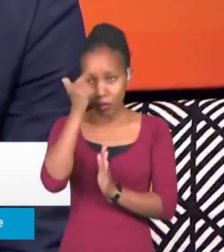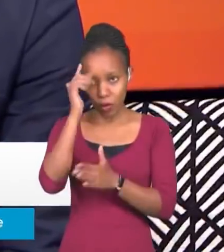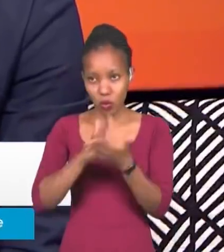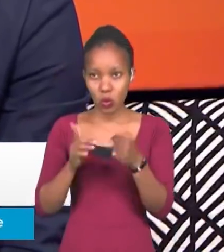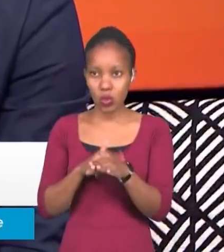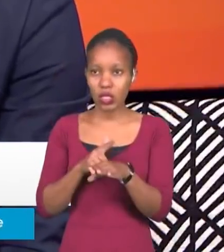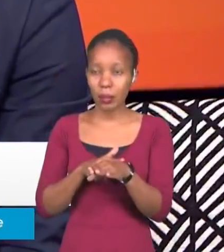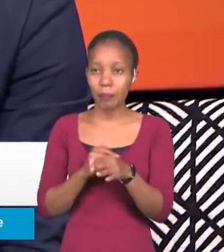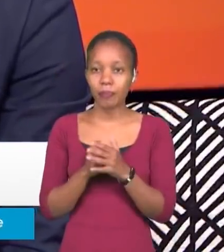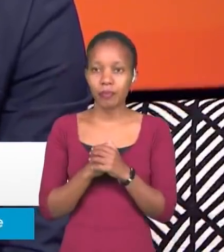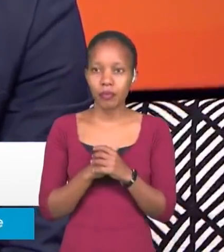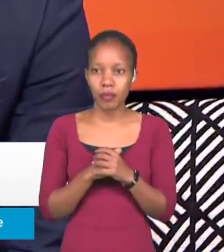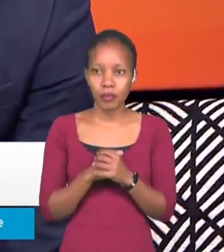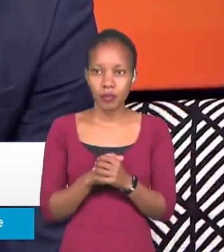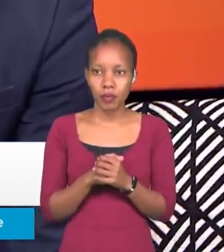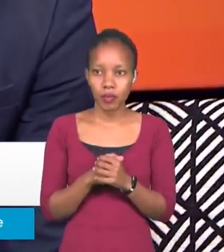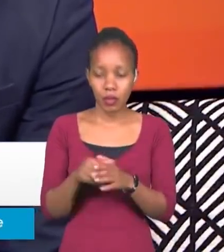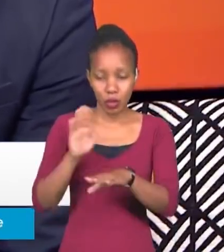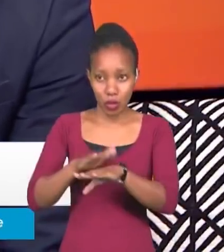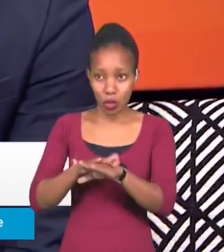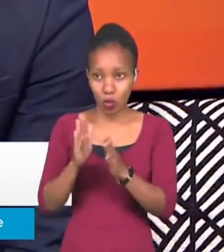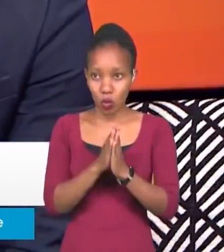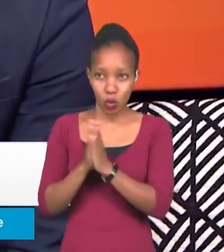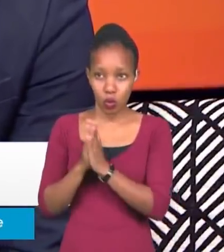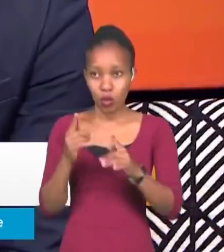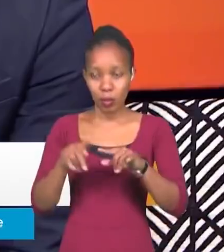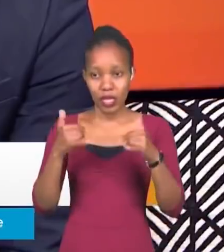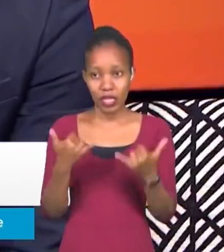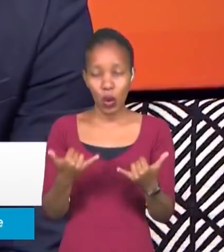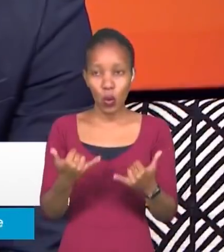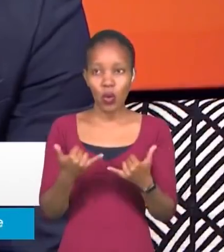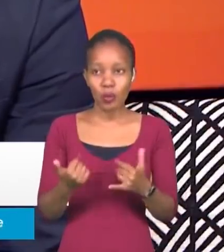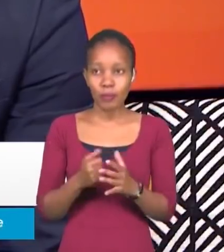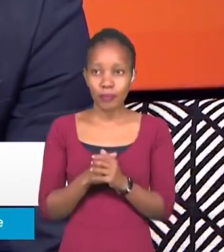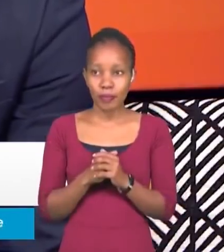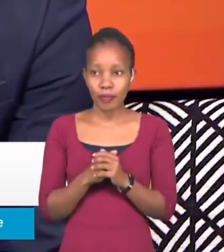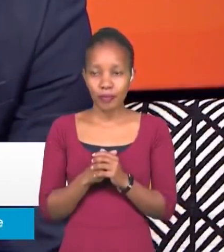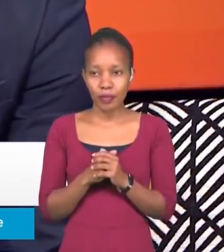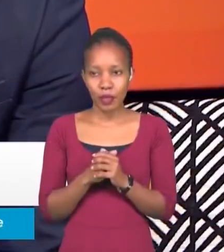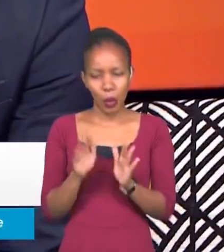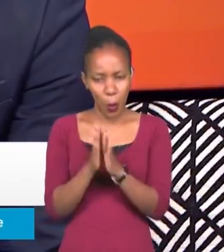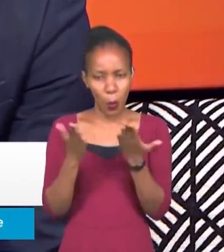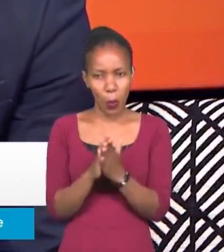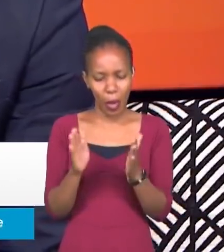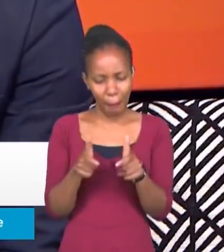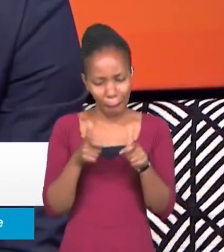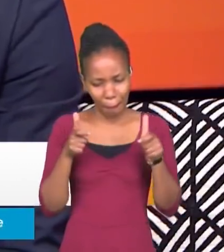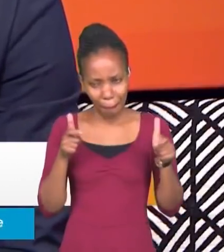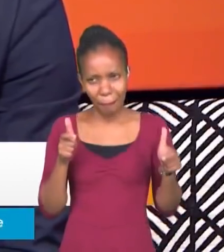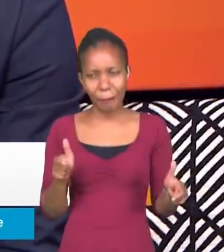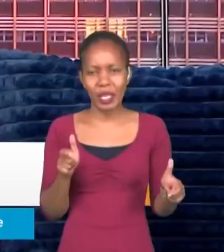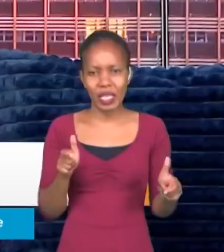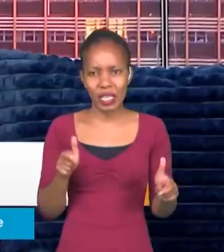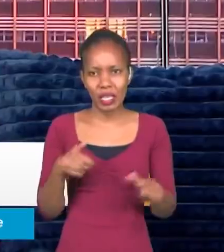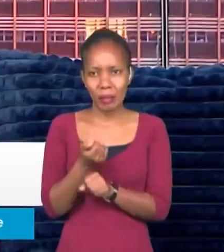it discourages. Good story. But now, the thickness of this book is actually just discouraging.